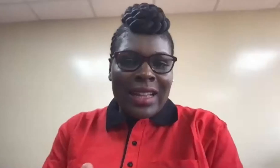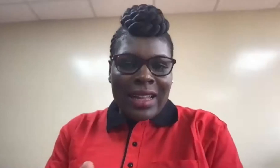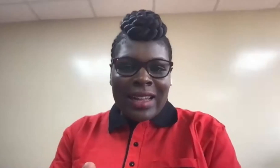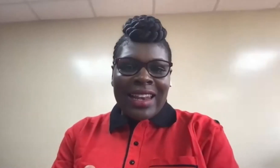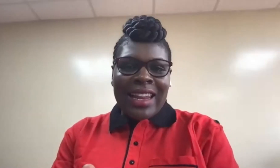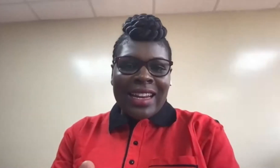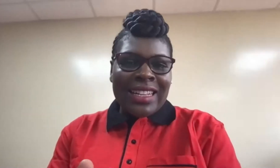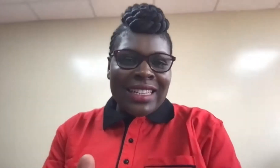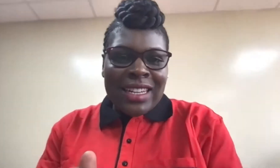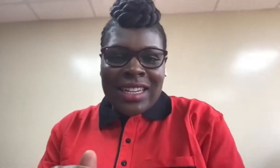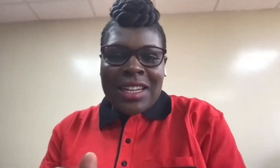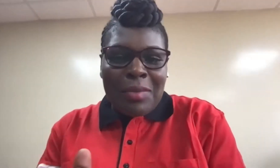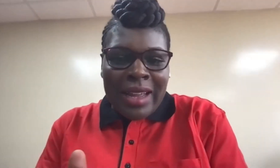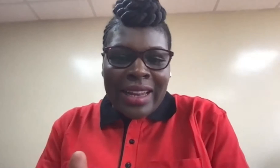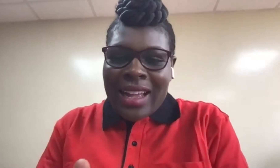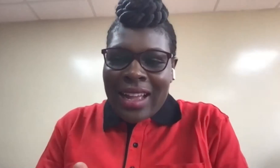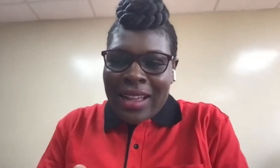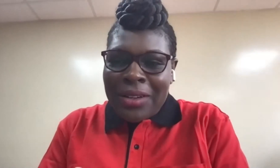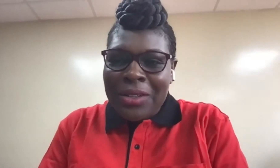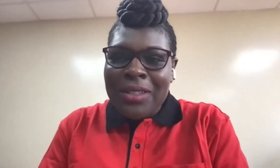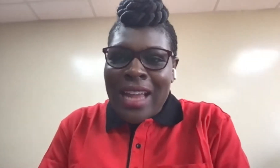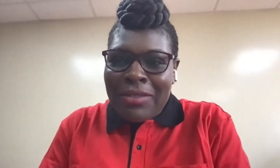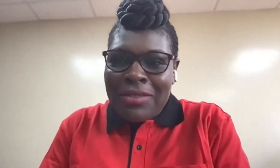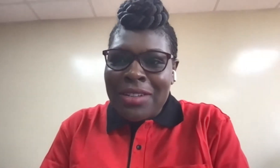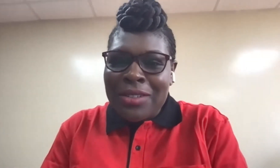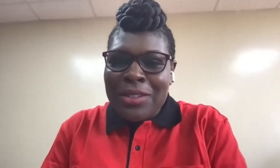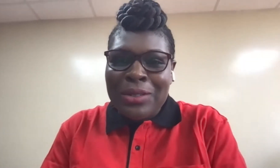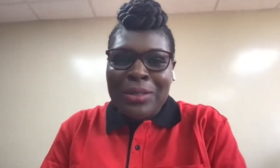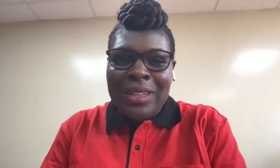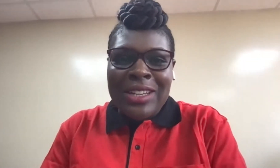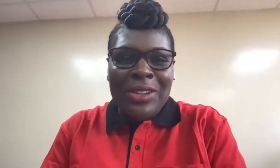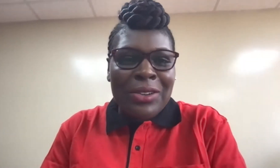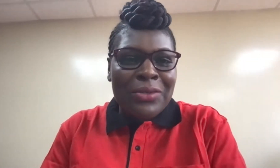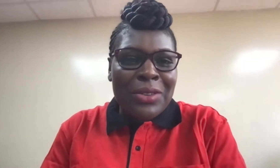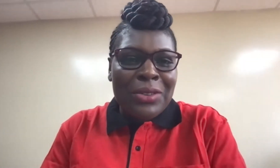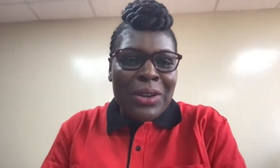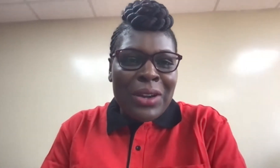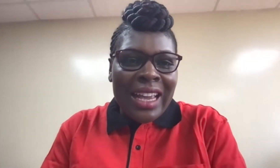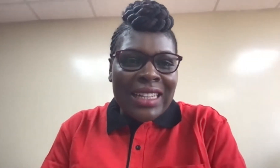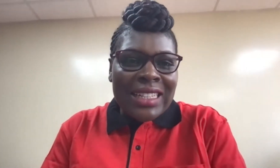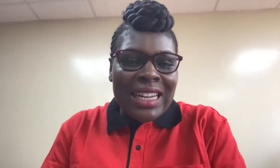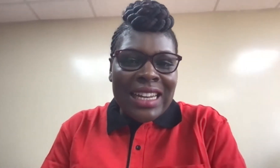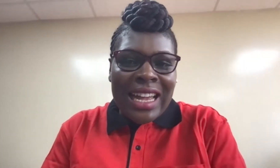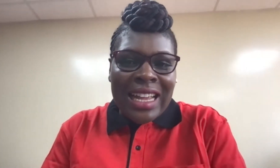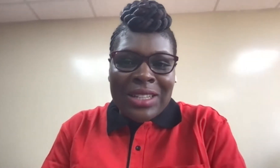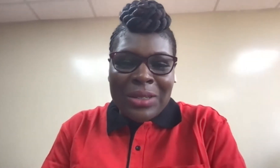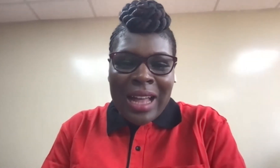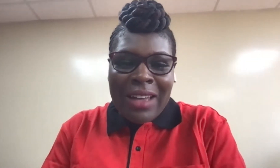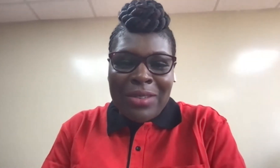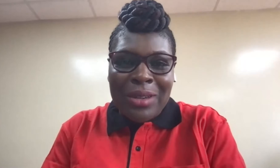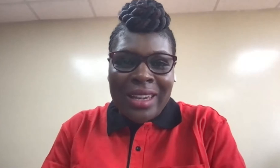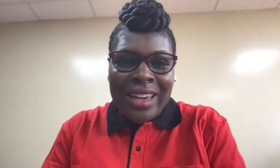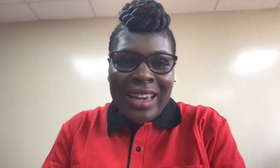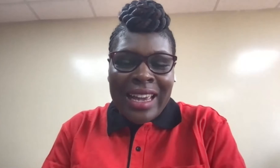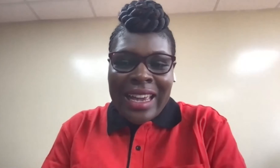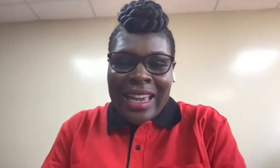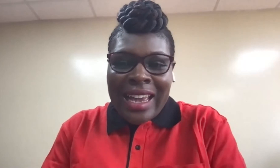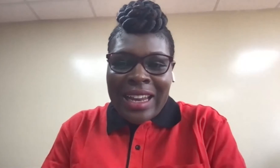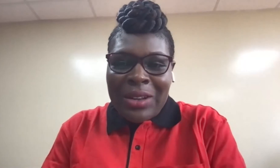Well, ladies and gentlemen, good afternoon to each one of you. It's really nice to have you